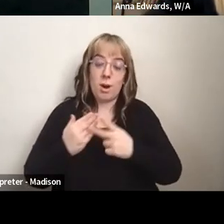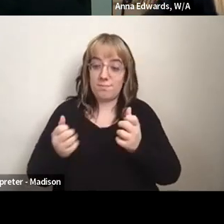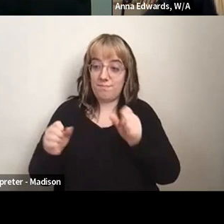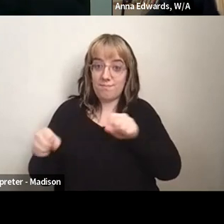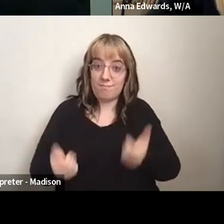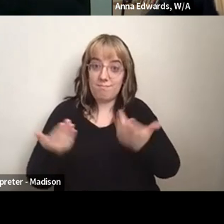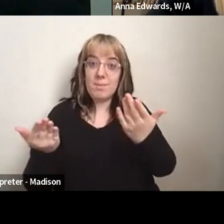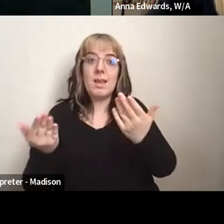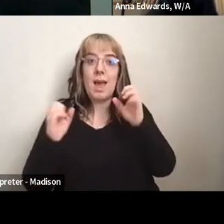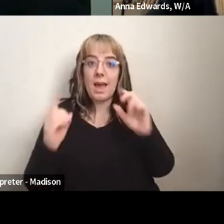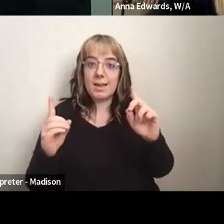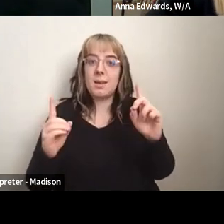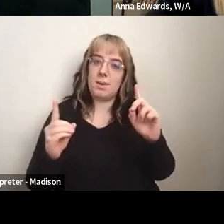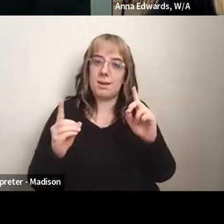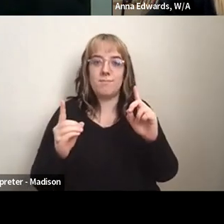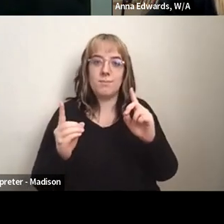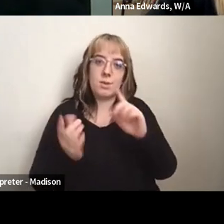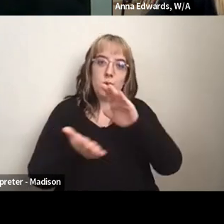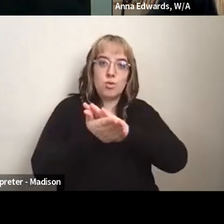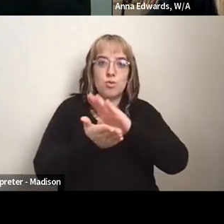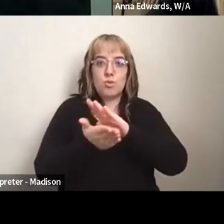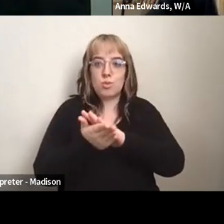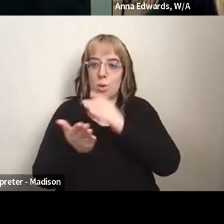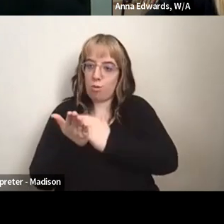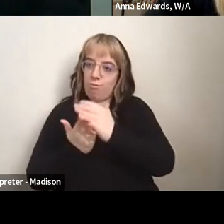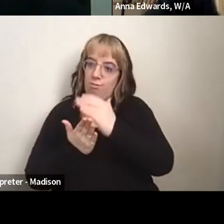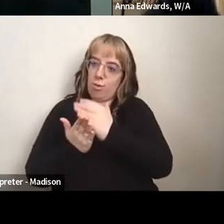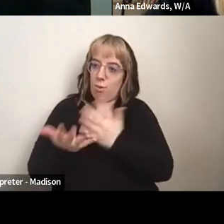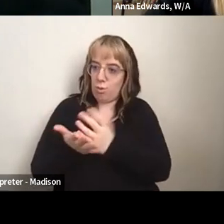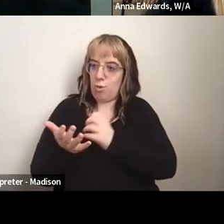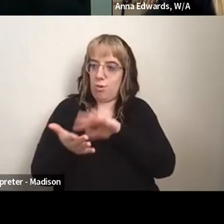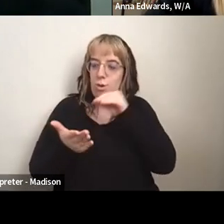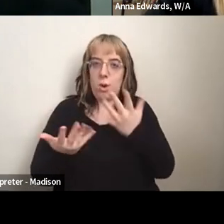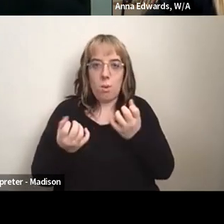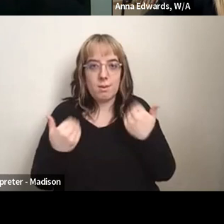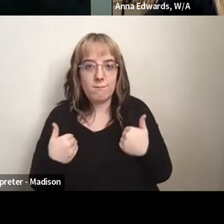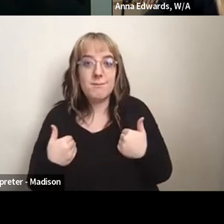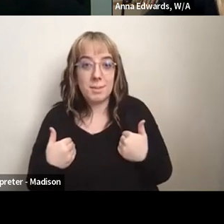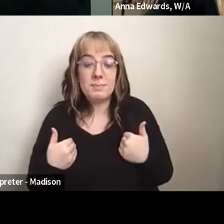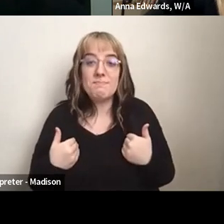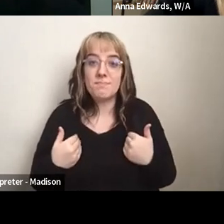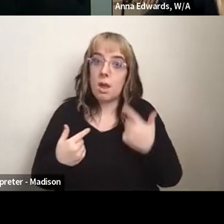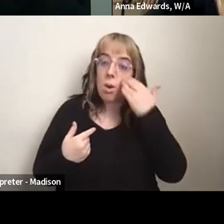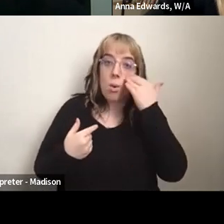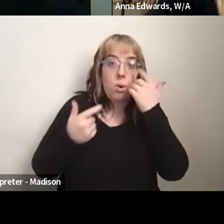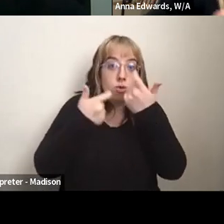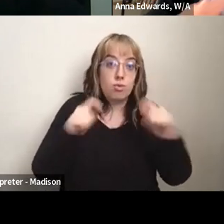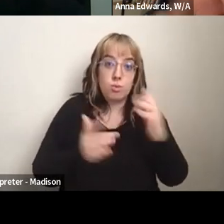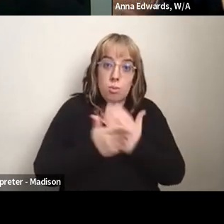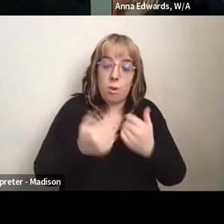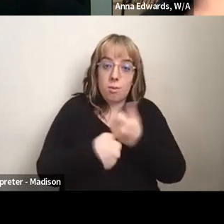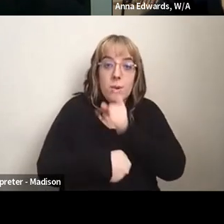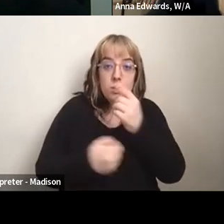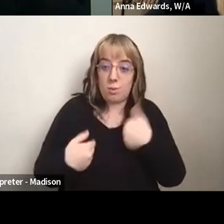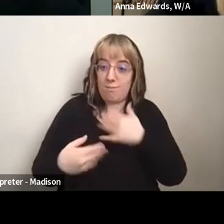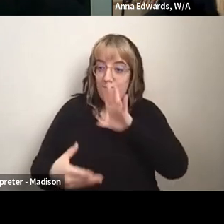the academic outcomes that you're looking for. I think it's such a great point. I know that a big part of making sure that the